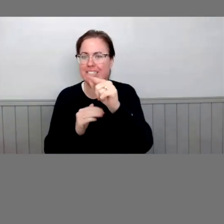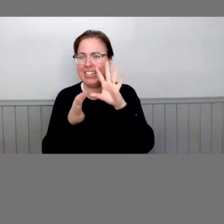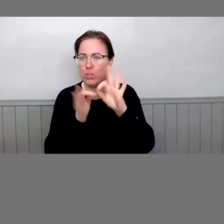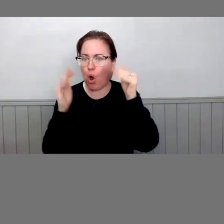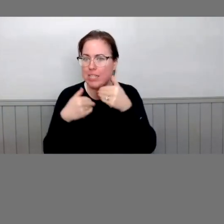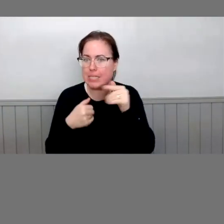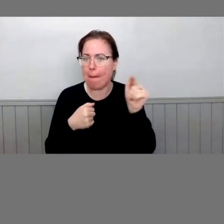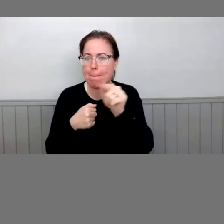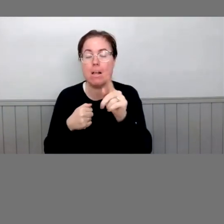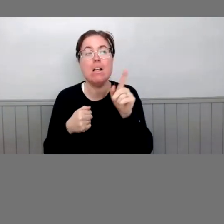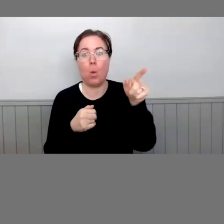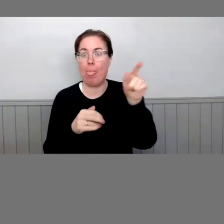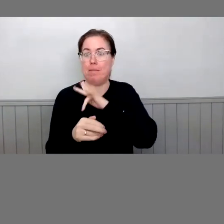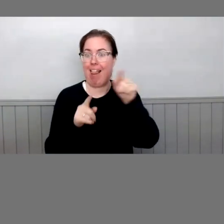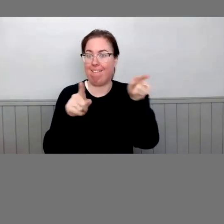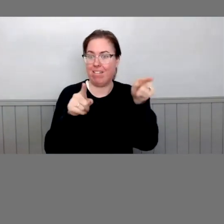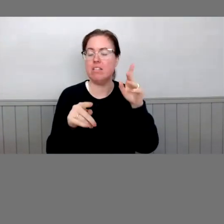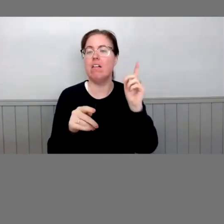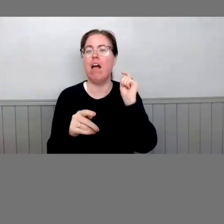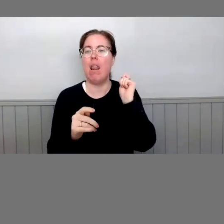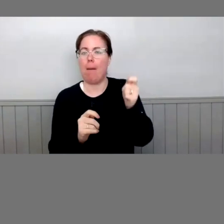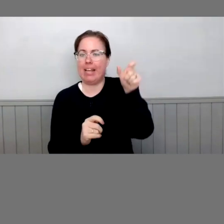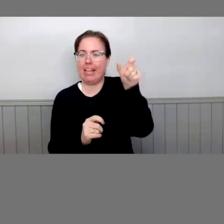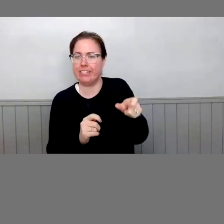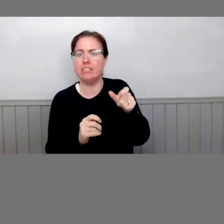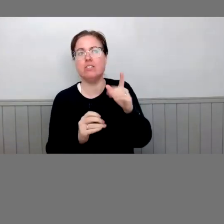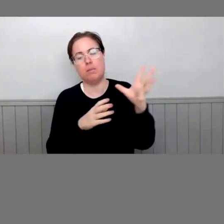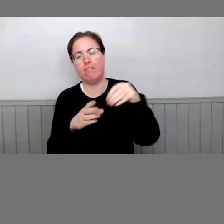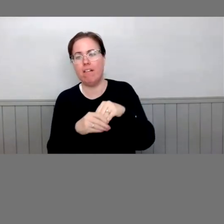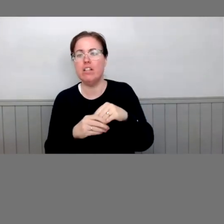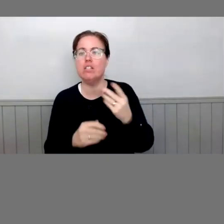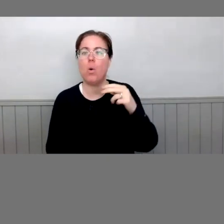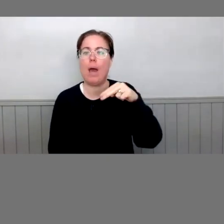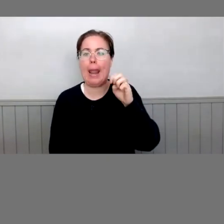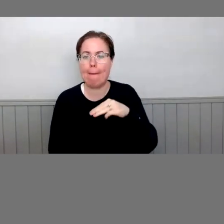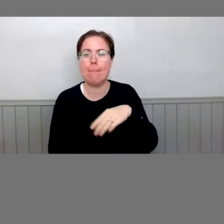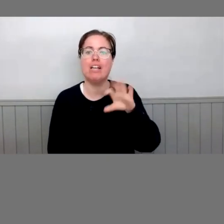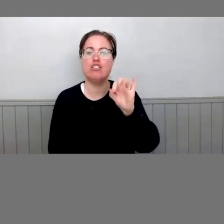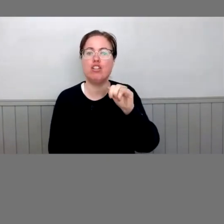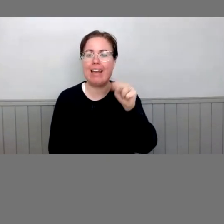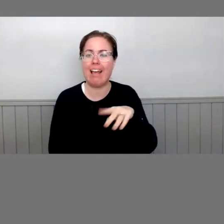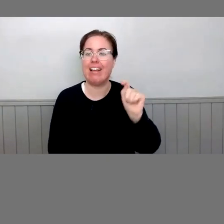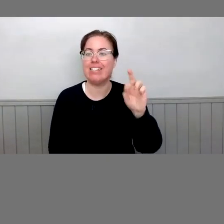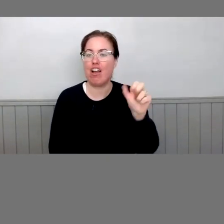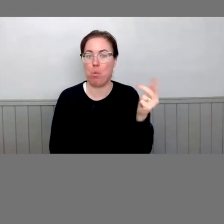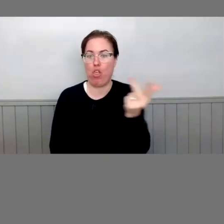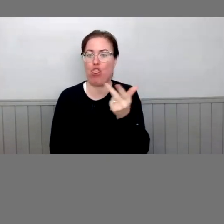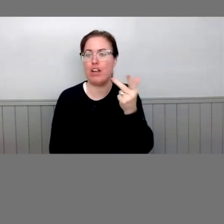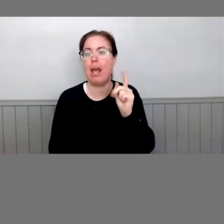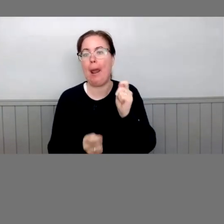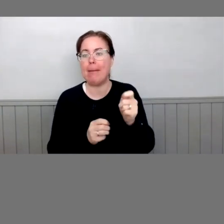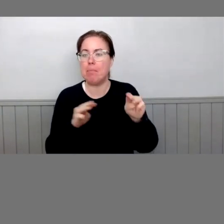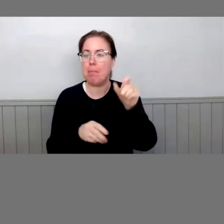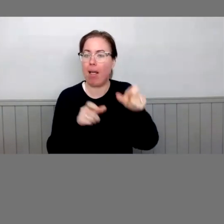they kind of had nominated individuals. So Nem, Gillian, and Tara were our nominated people. So they